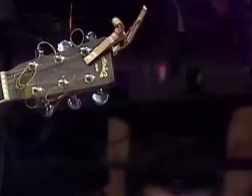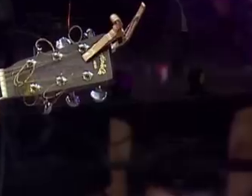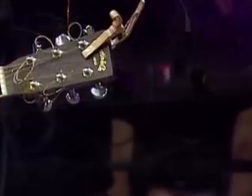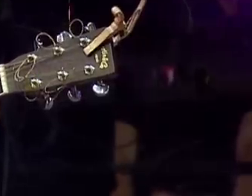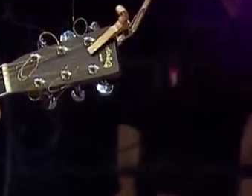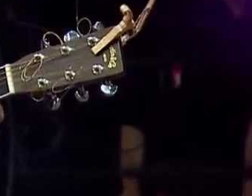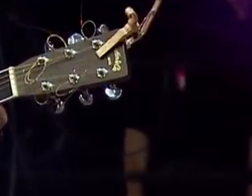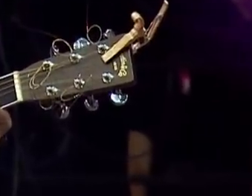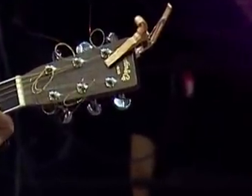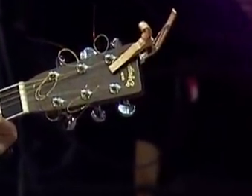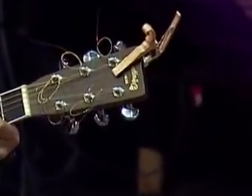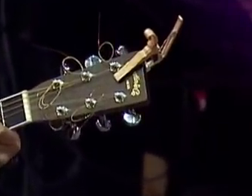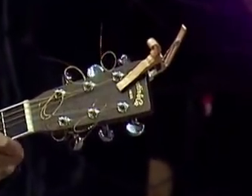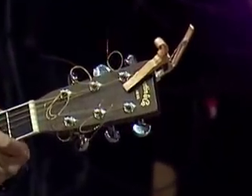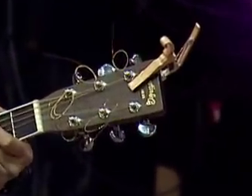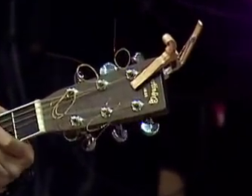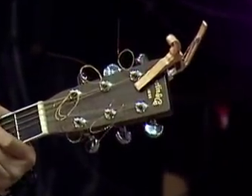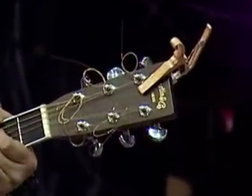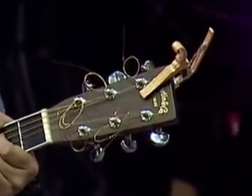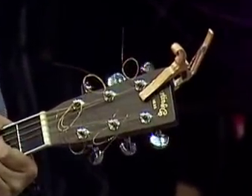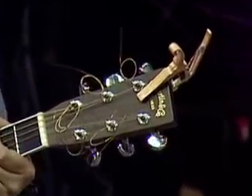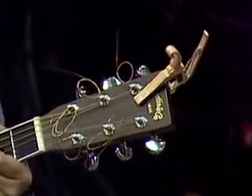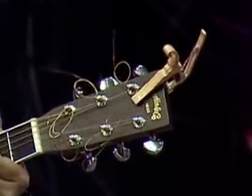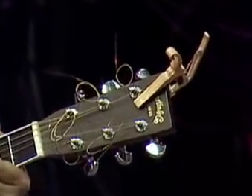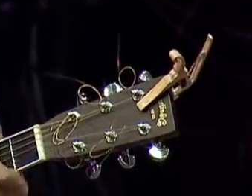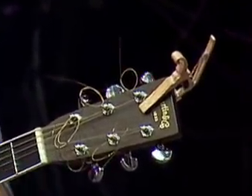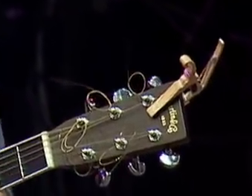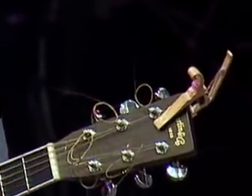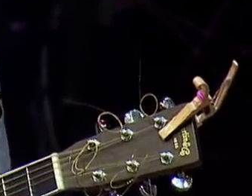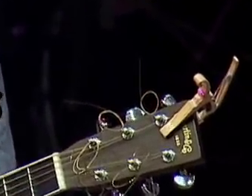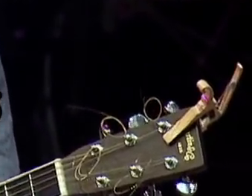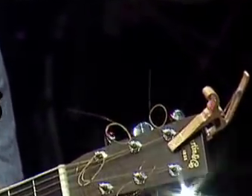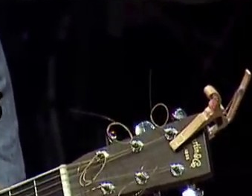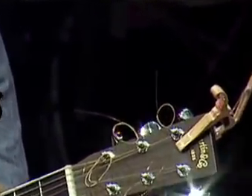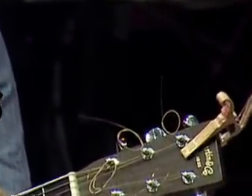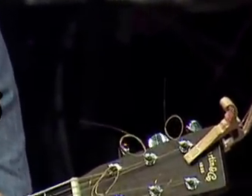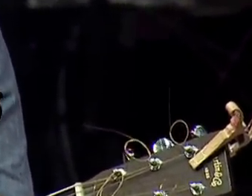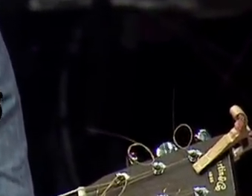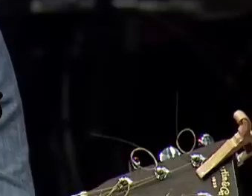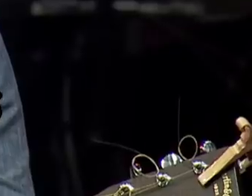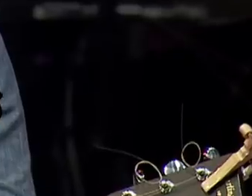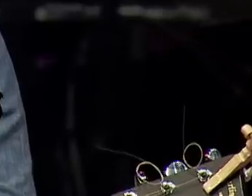that He gave His only Son.